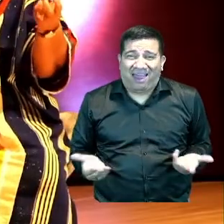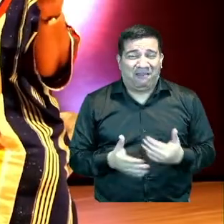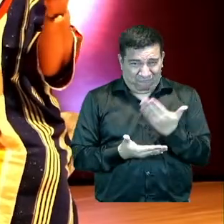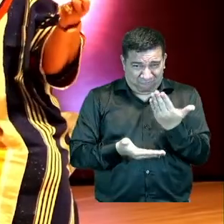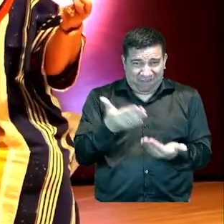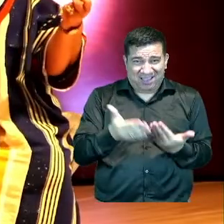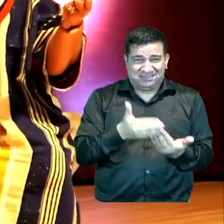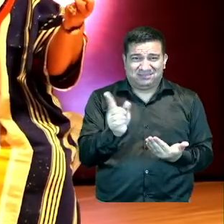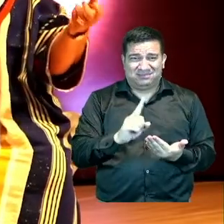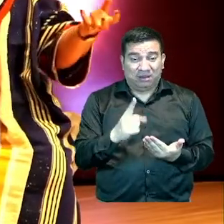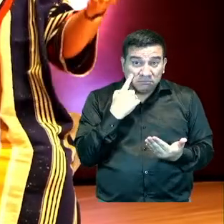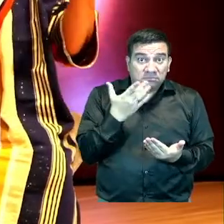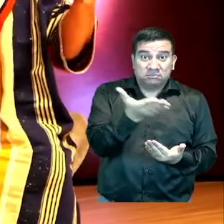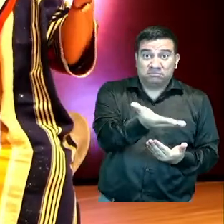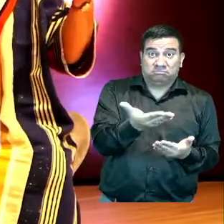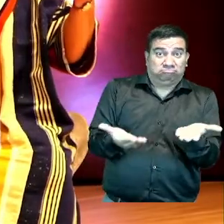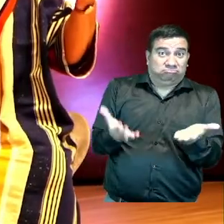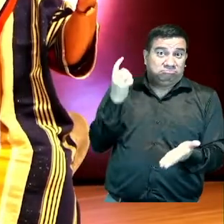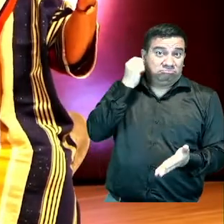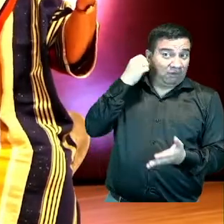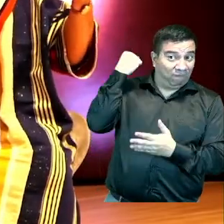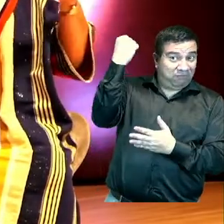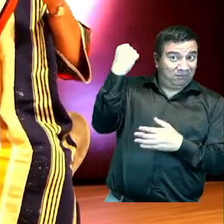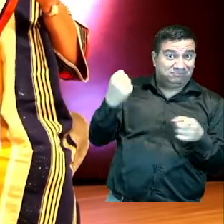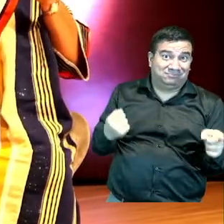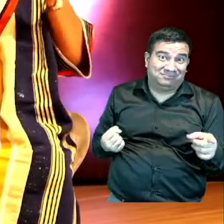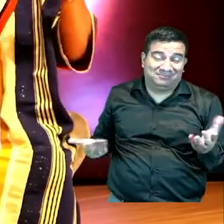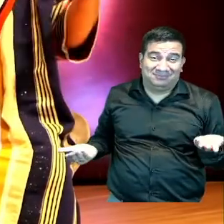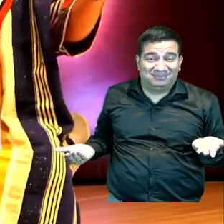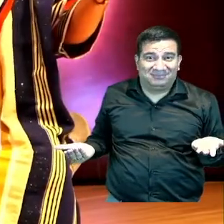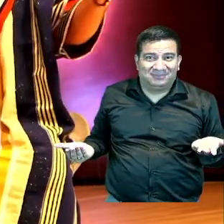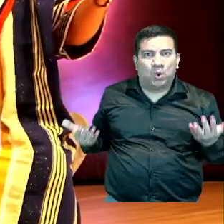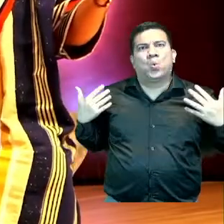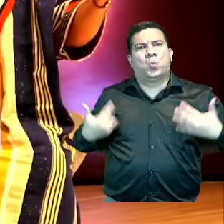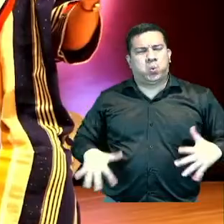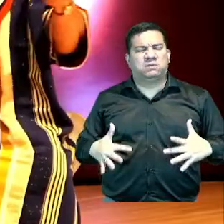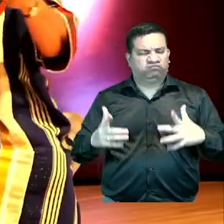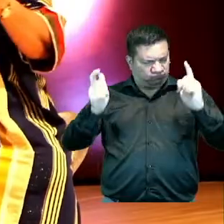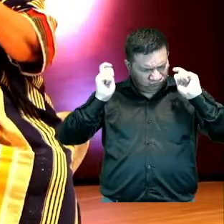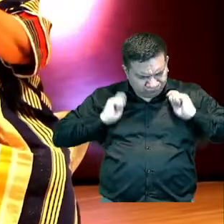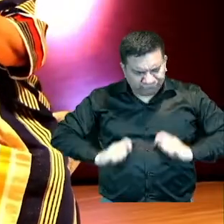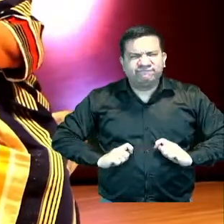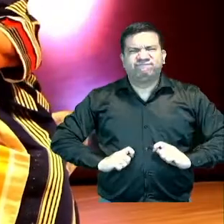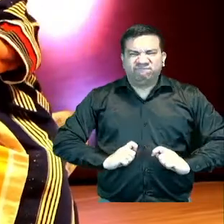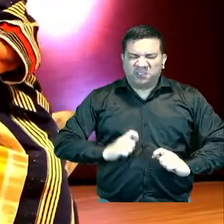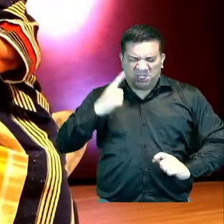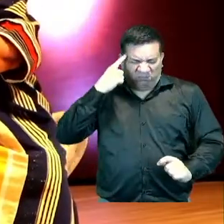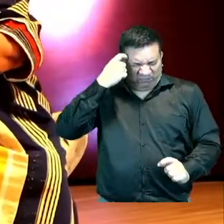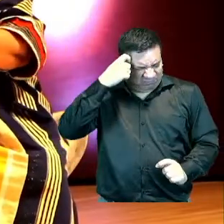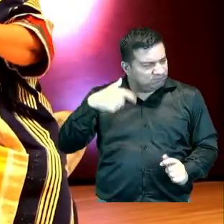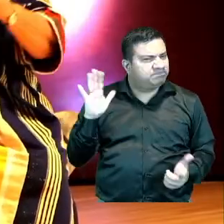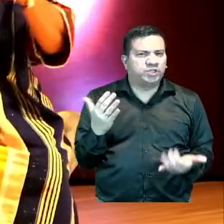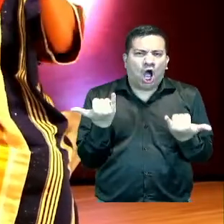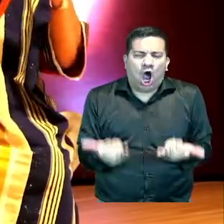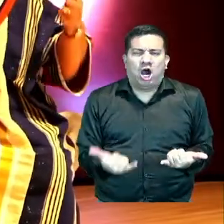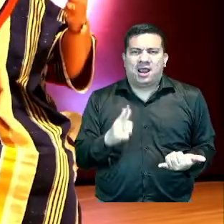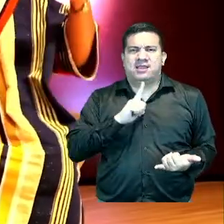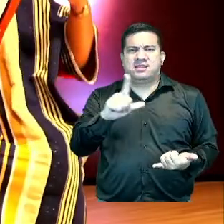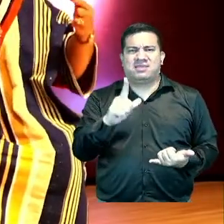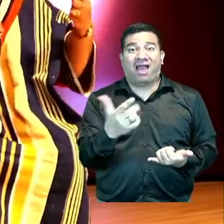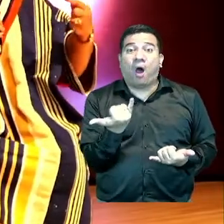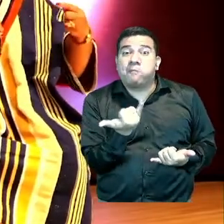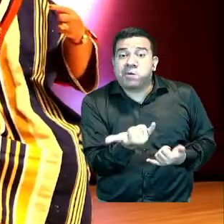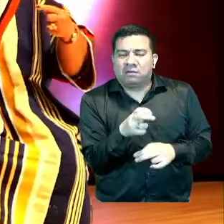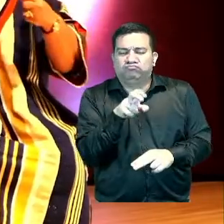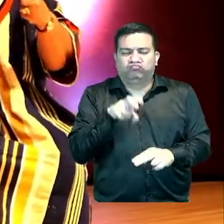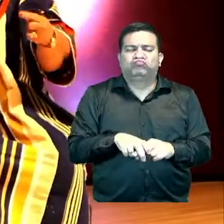who took the challenge, became a leader, and today she sits here. So to every young